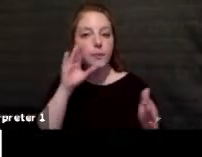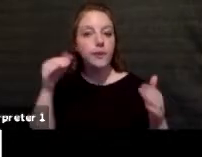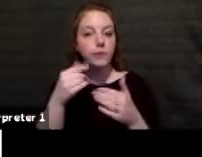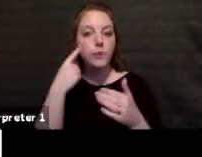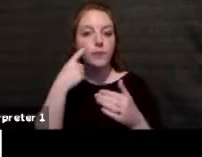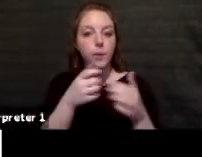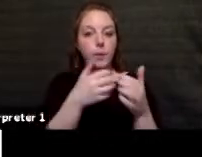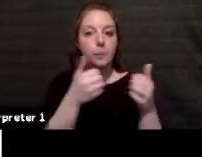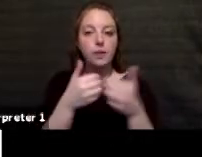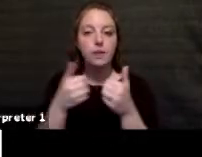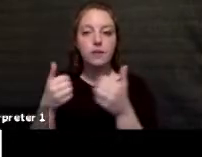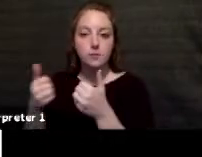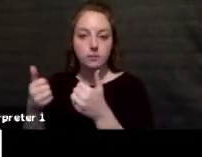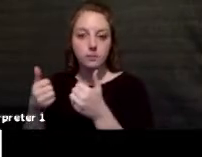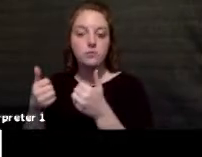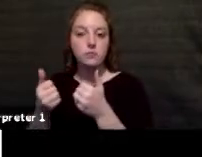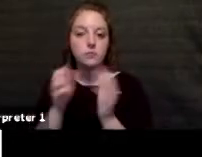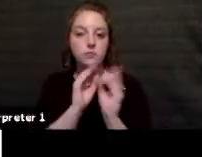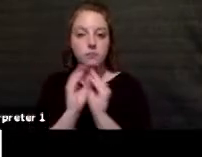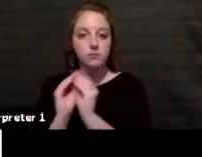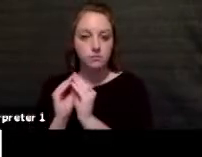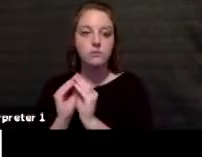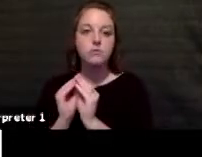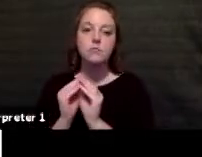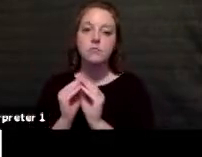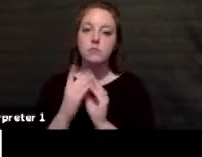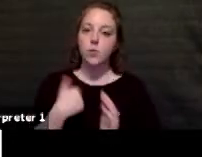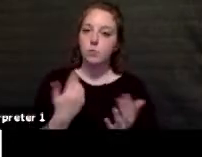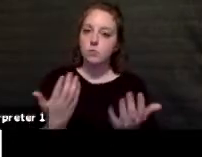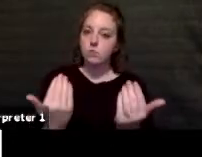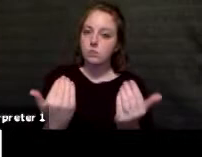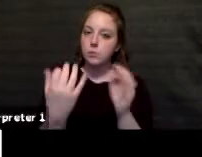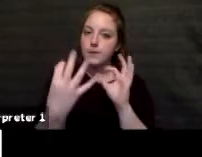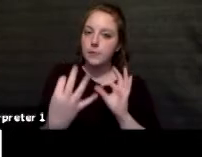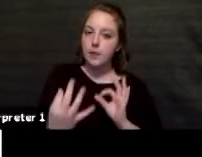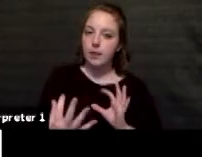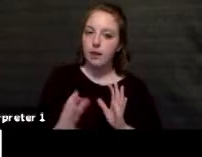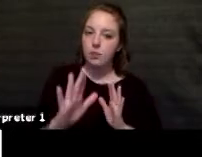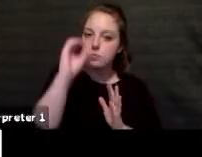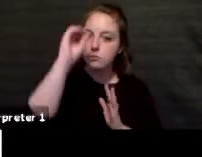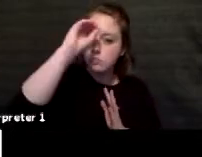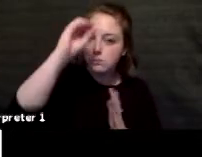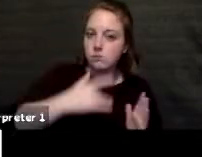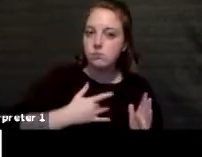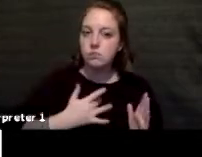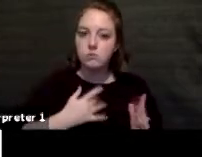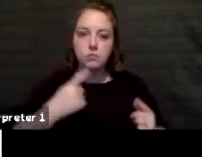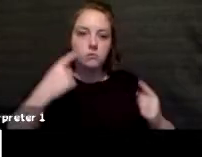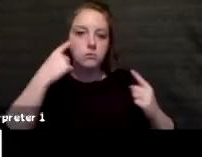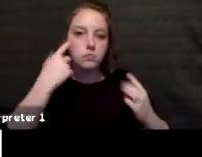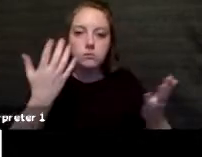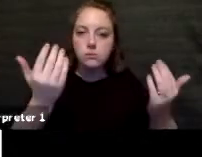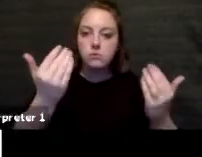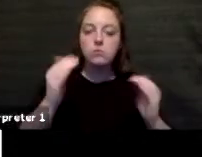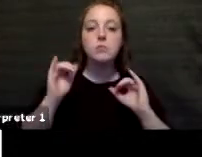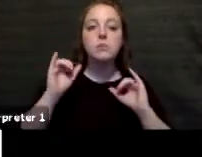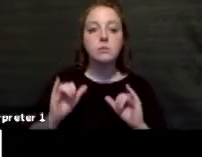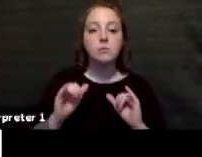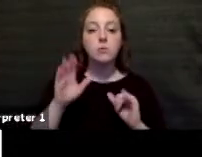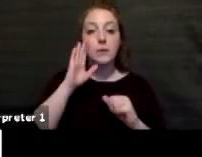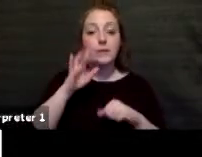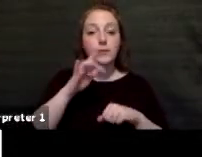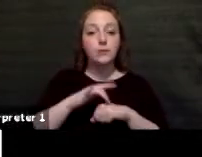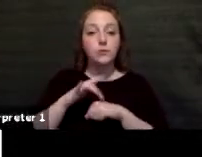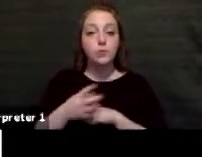is we want to get feedback on this. Uh, so, uh, we want to touch base on, on two questions